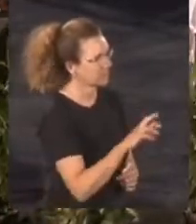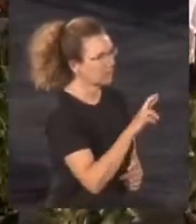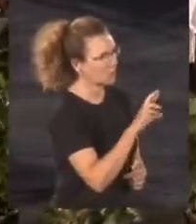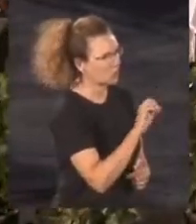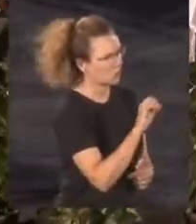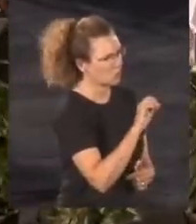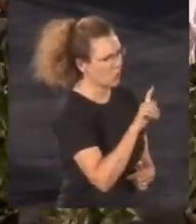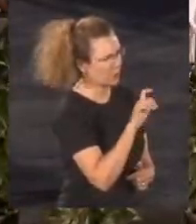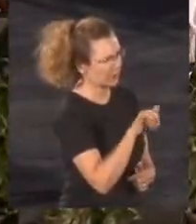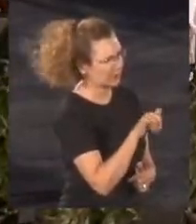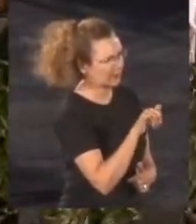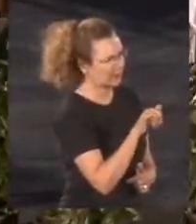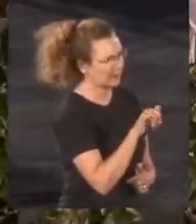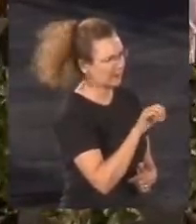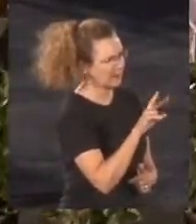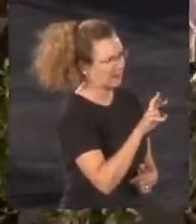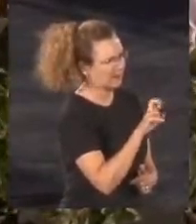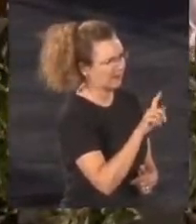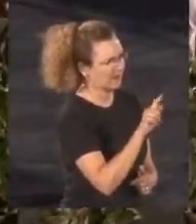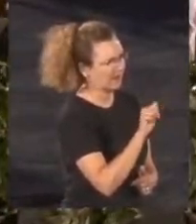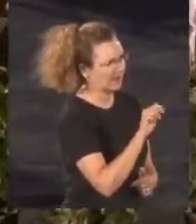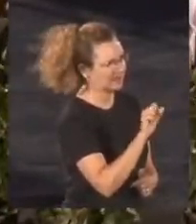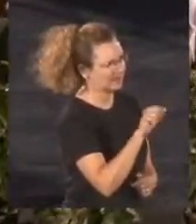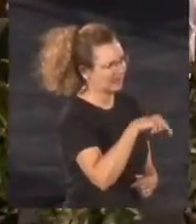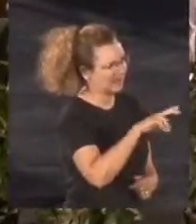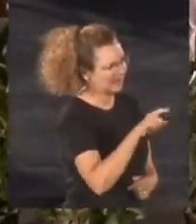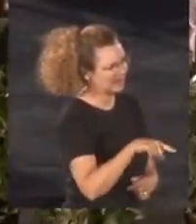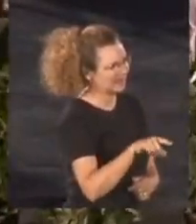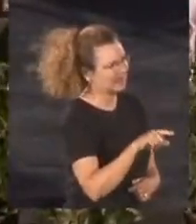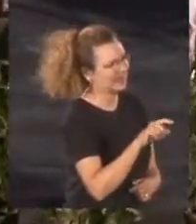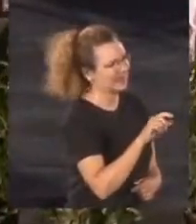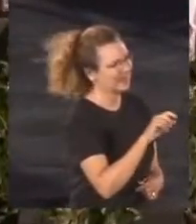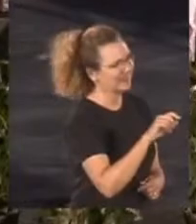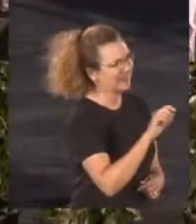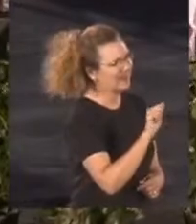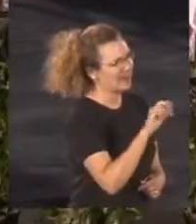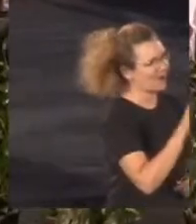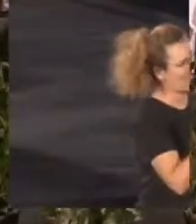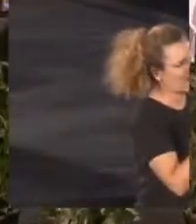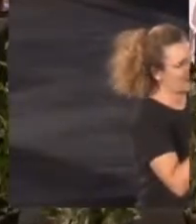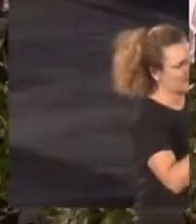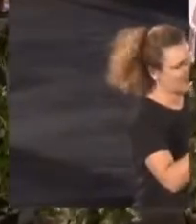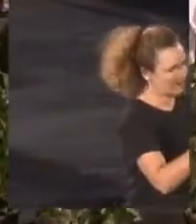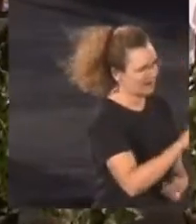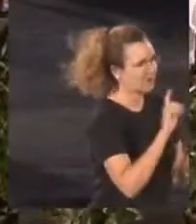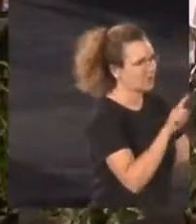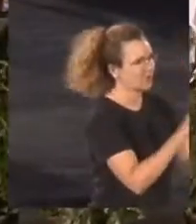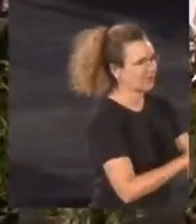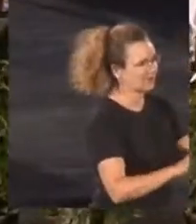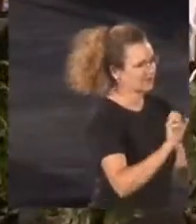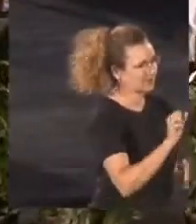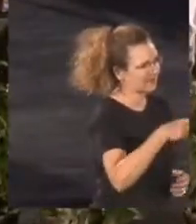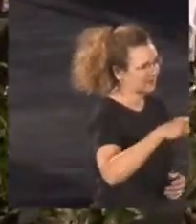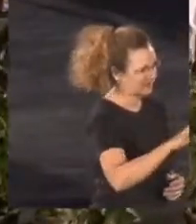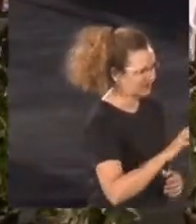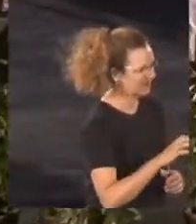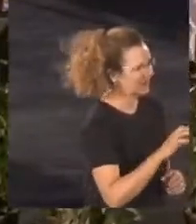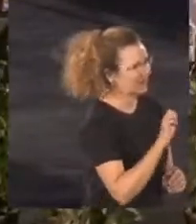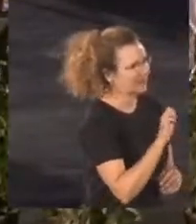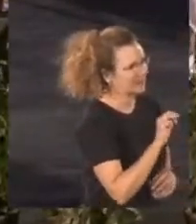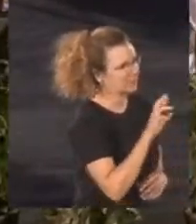Robling Arturo Velasquez Arjenal will be attending St. Phillips College.